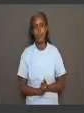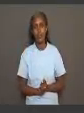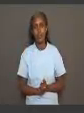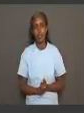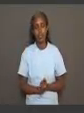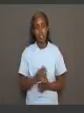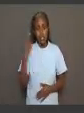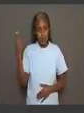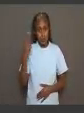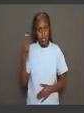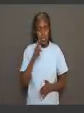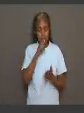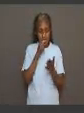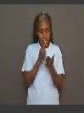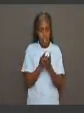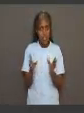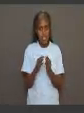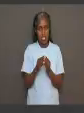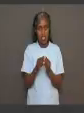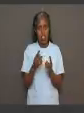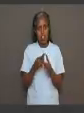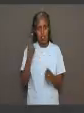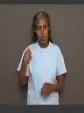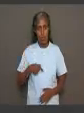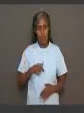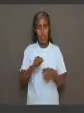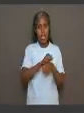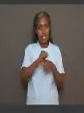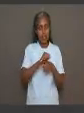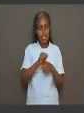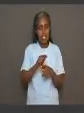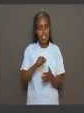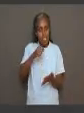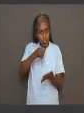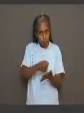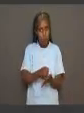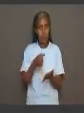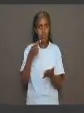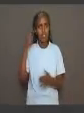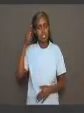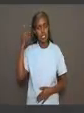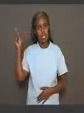Using the data set from our activity, let us prove this theory.